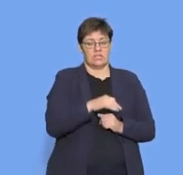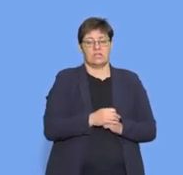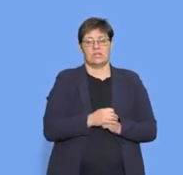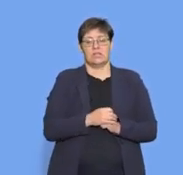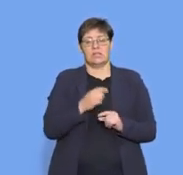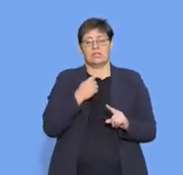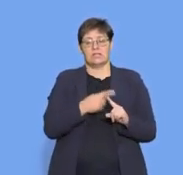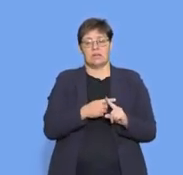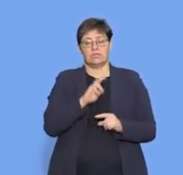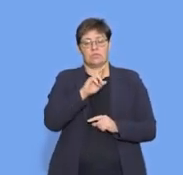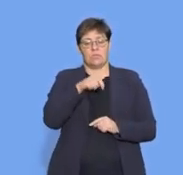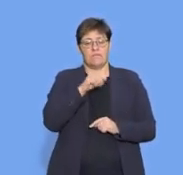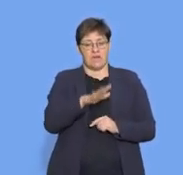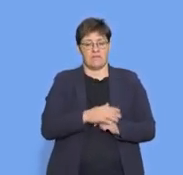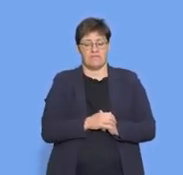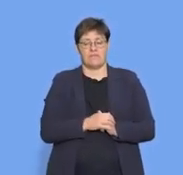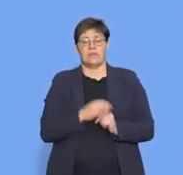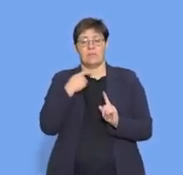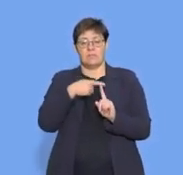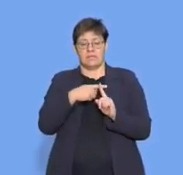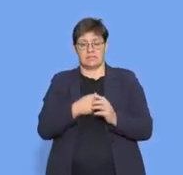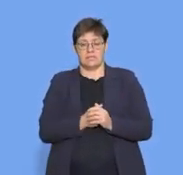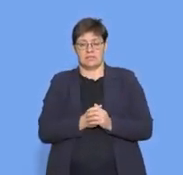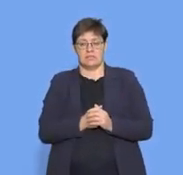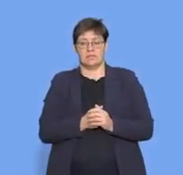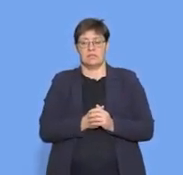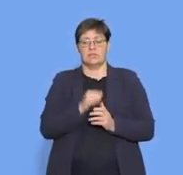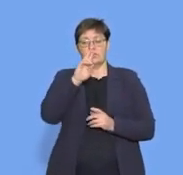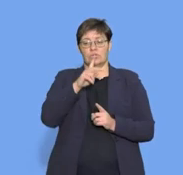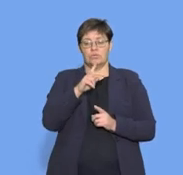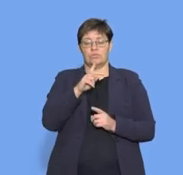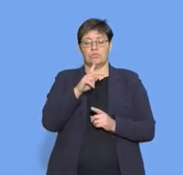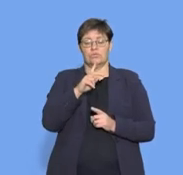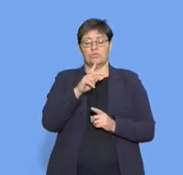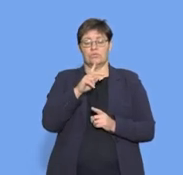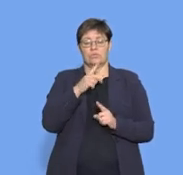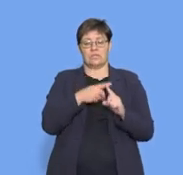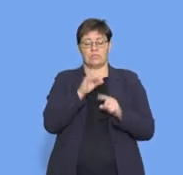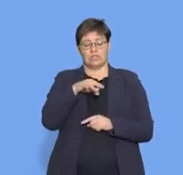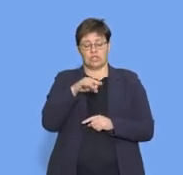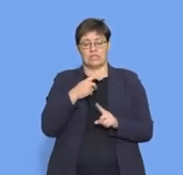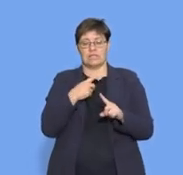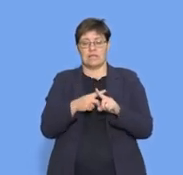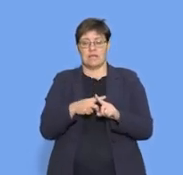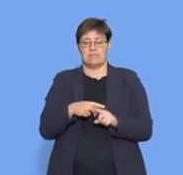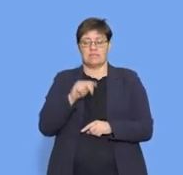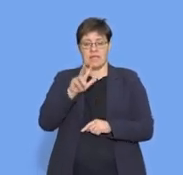got 13 times 2.5 plus 2